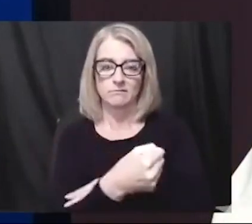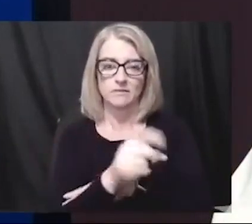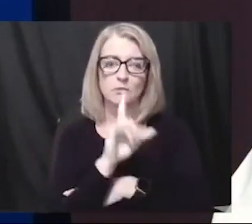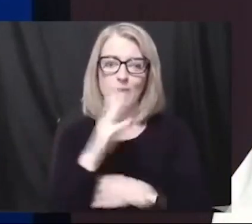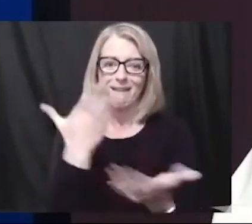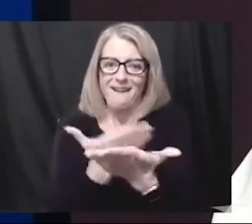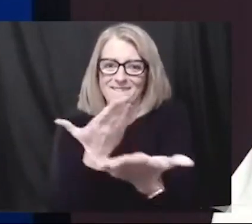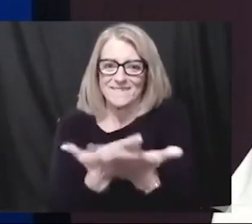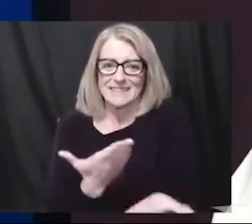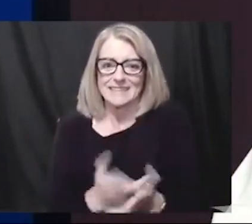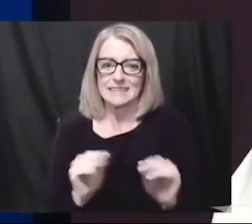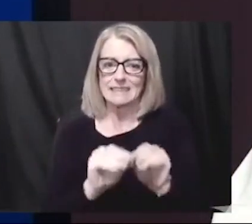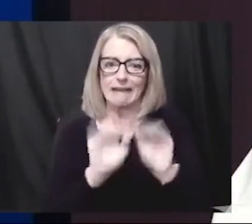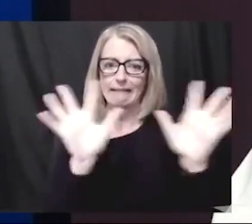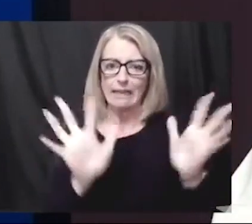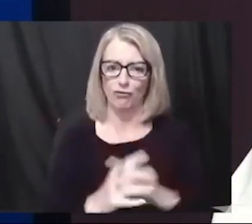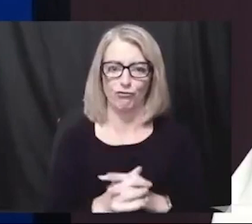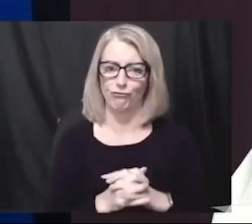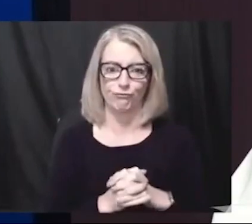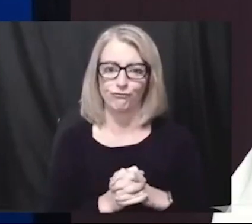clear. And